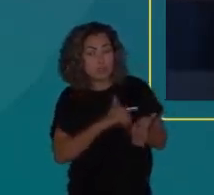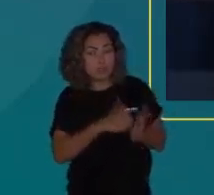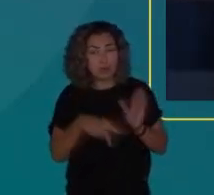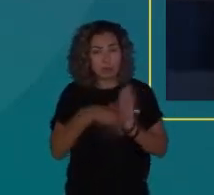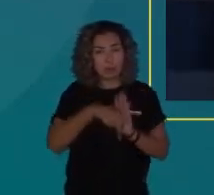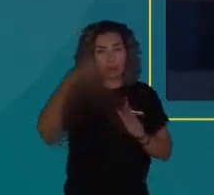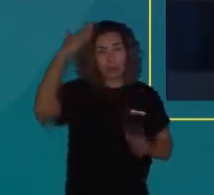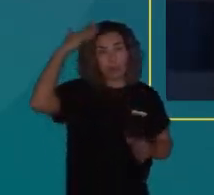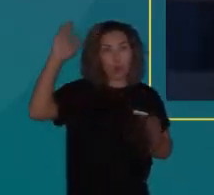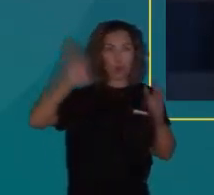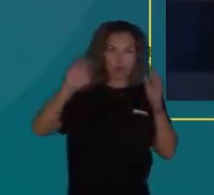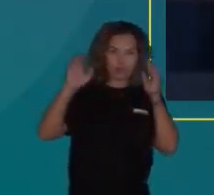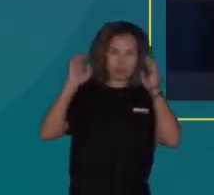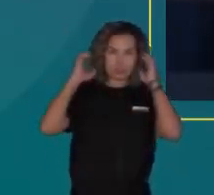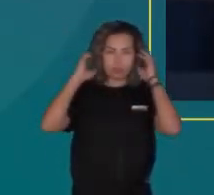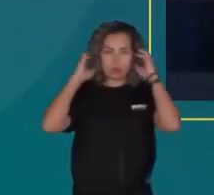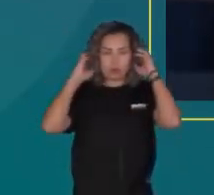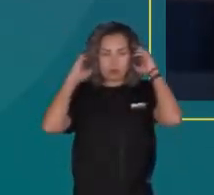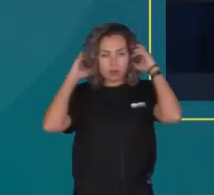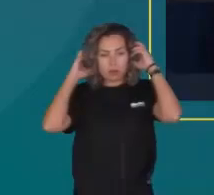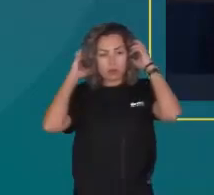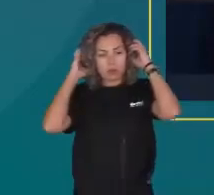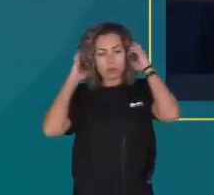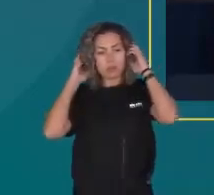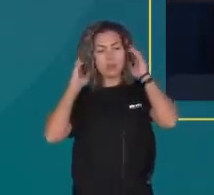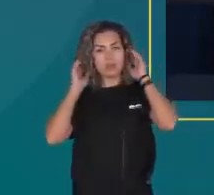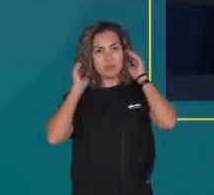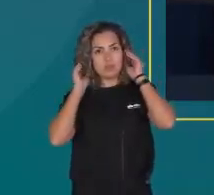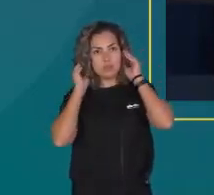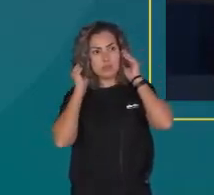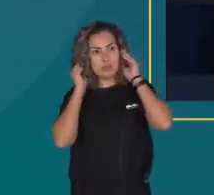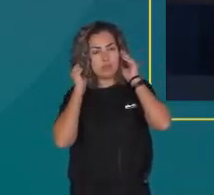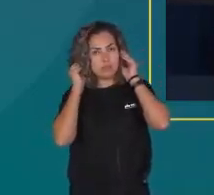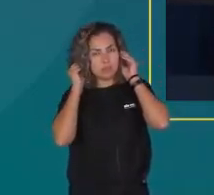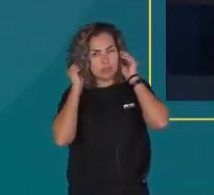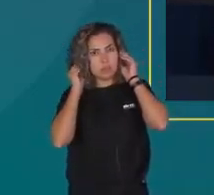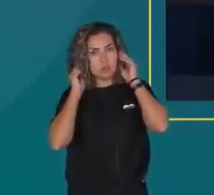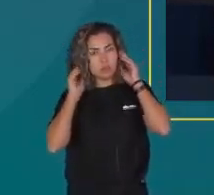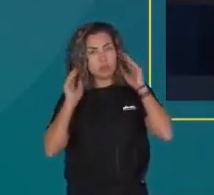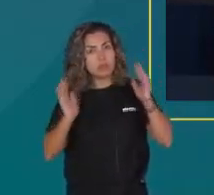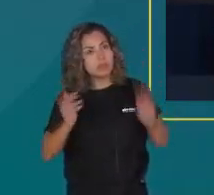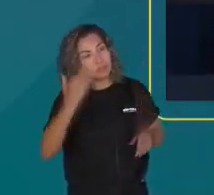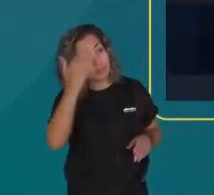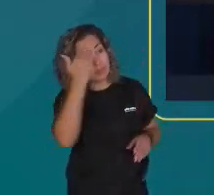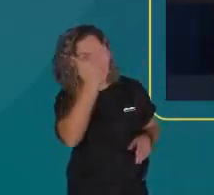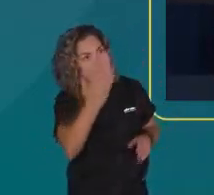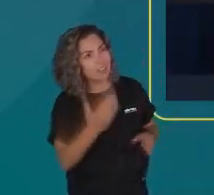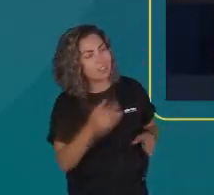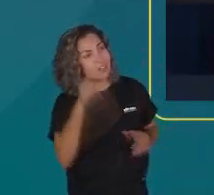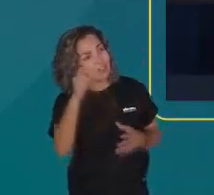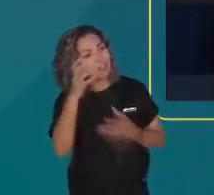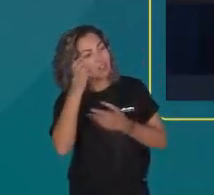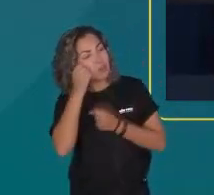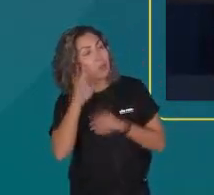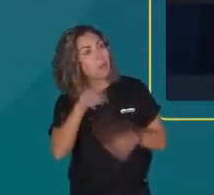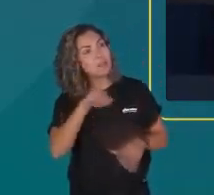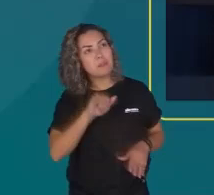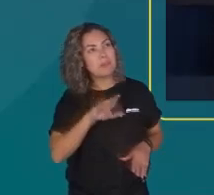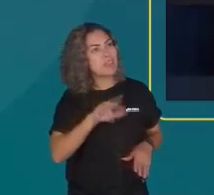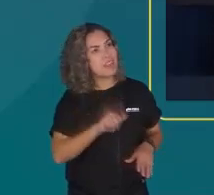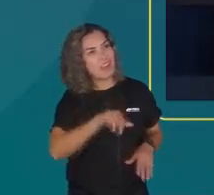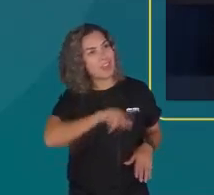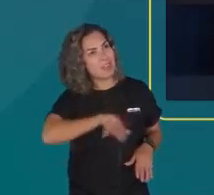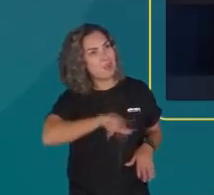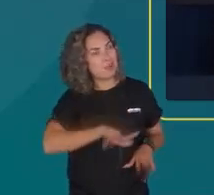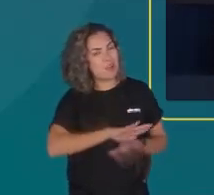sleep for the next couple of months. And he will not. So my apologies for that. Let us